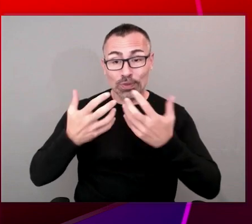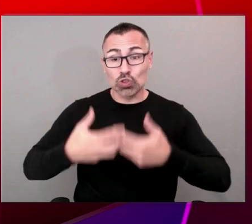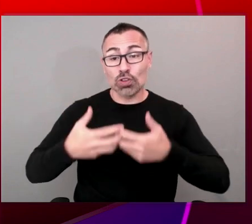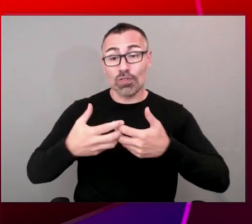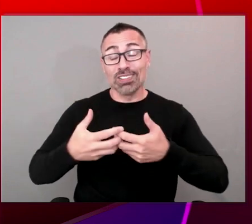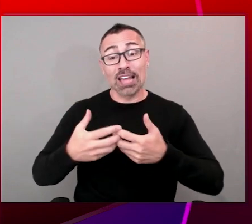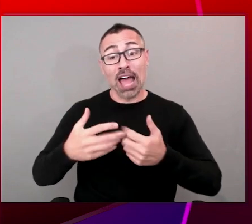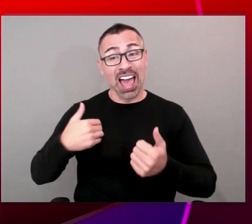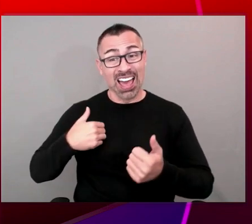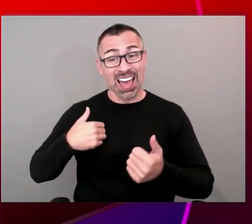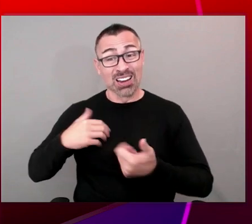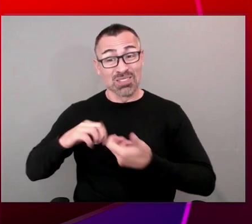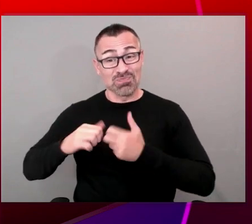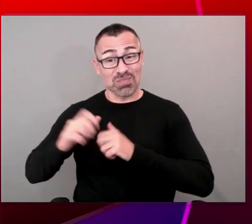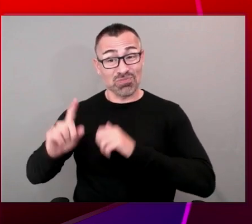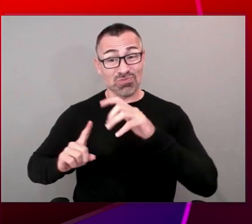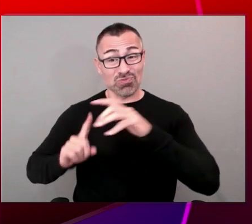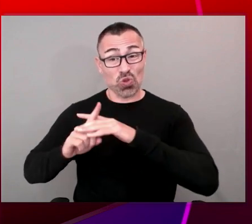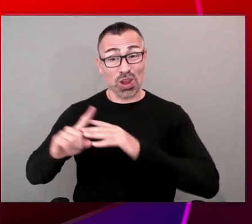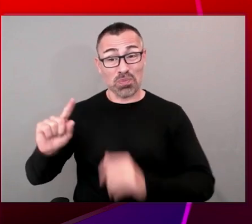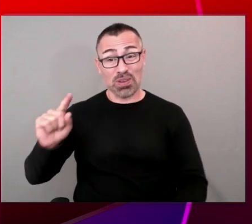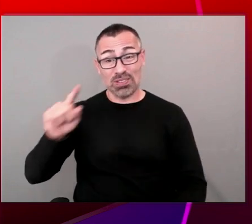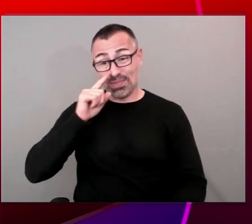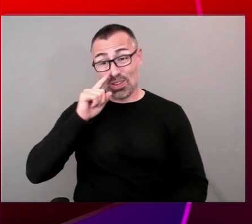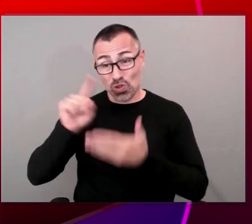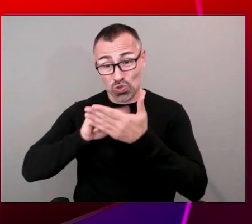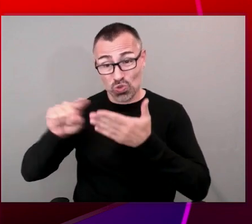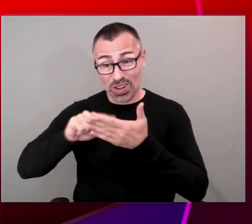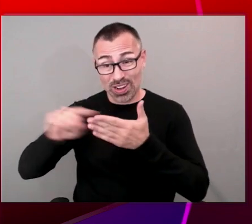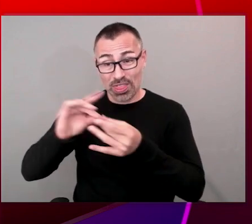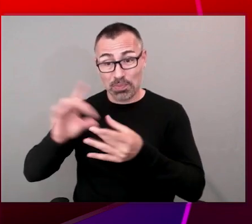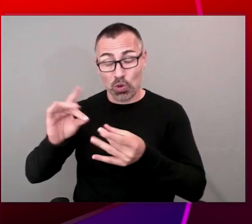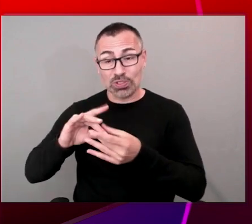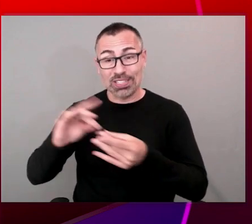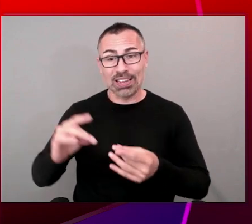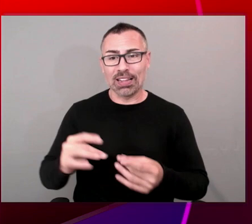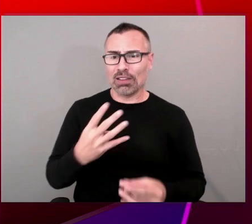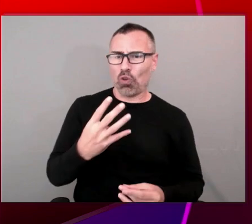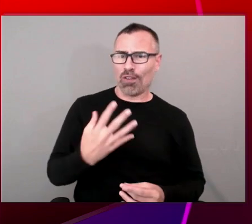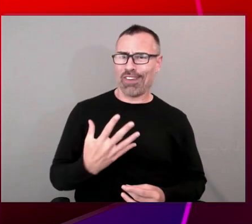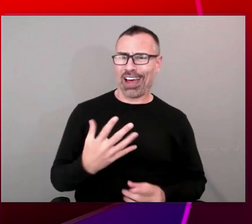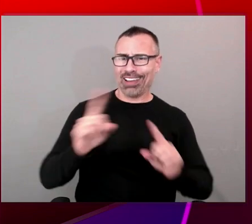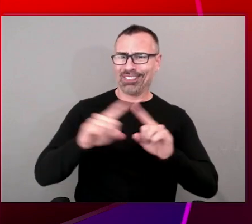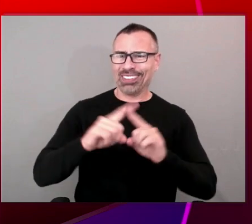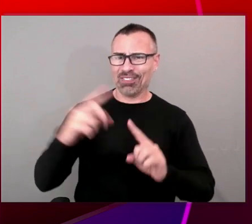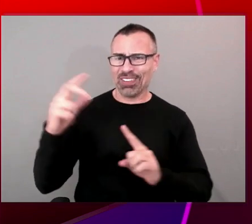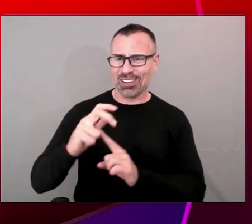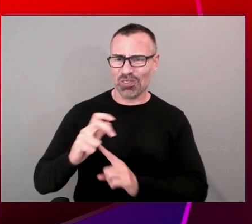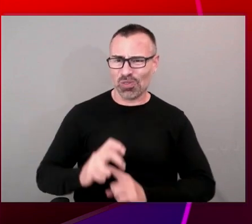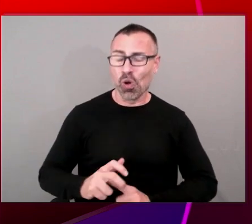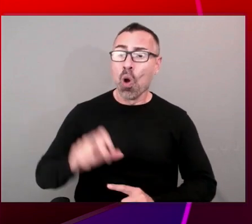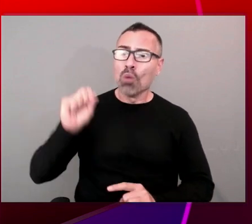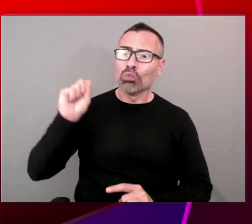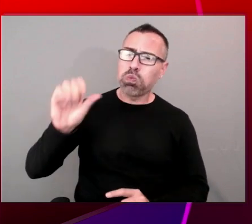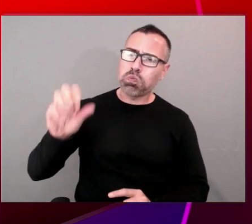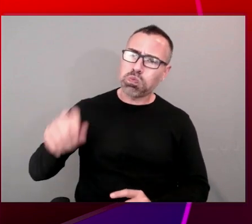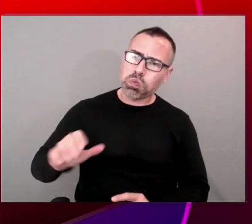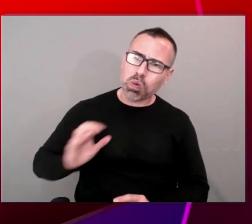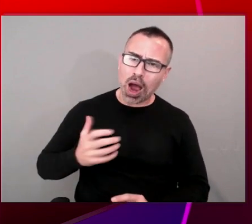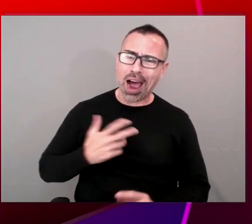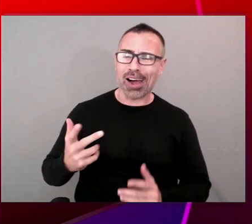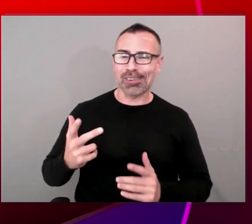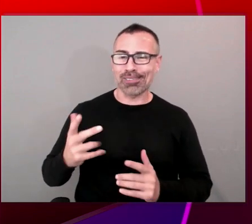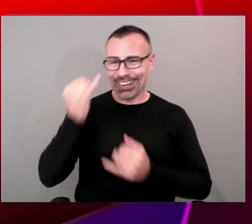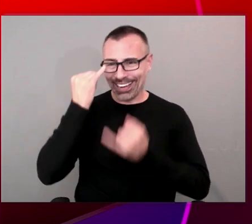Twitter, and a bunch of us, about 4 or 5 different heroes, all kind of jumped in and posited our ideas, live debugging, if you will, on really Twitter. Cool.